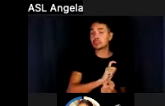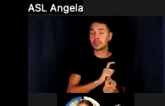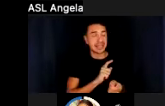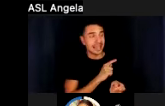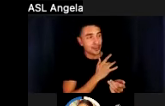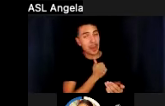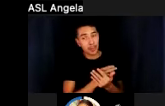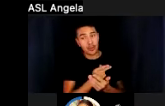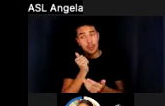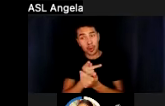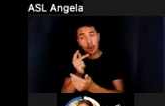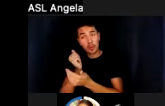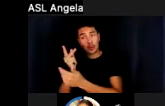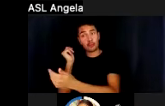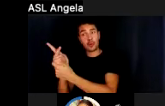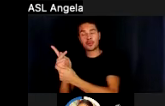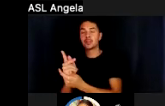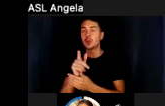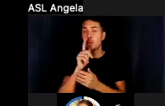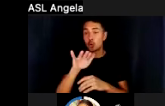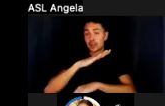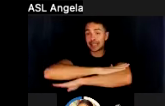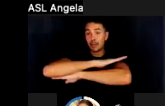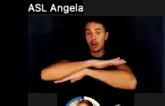so even who might be sitting around your table,